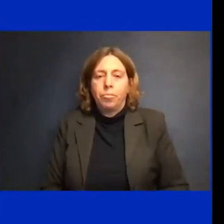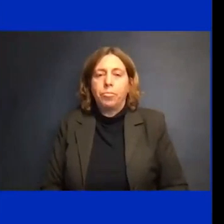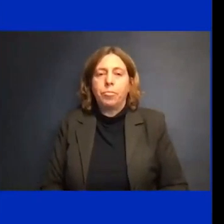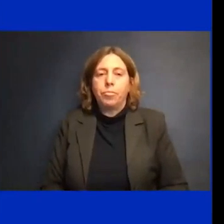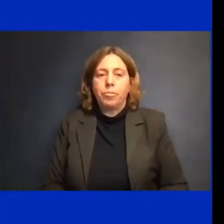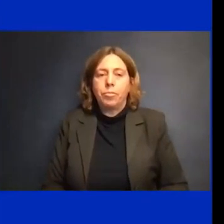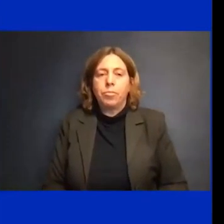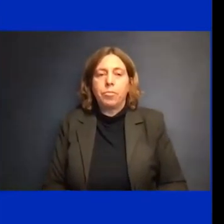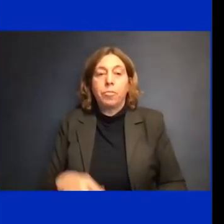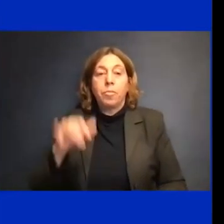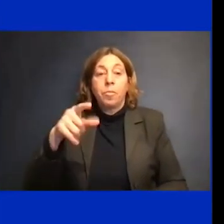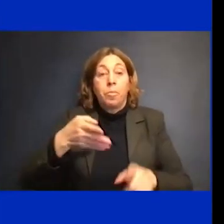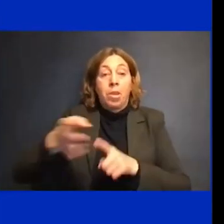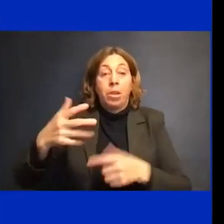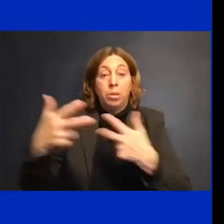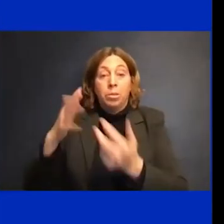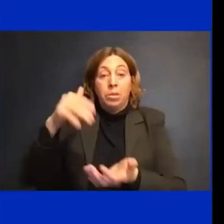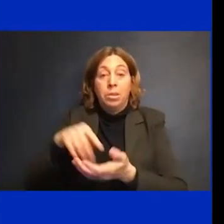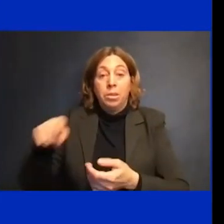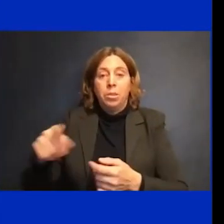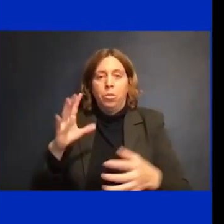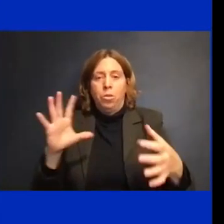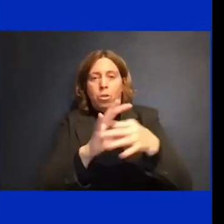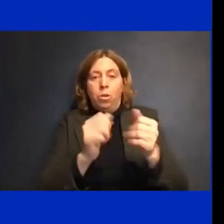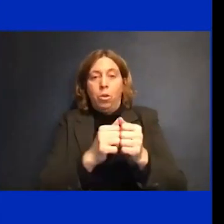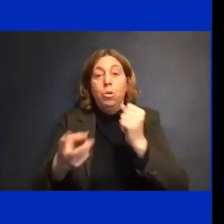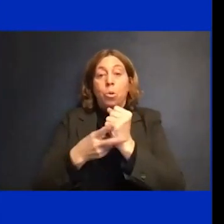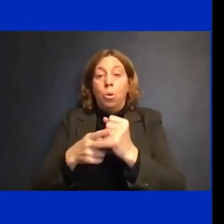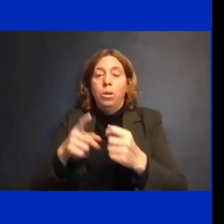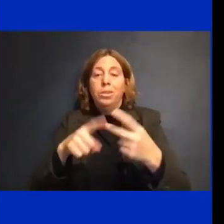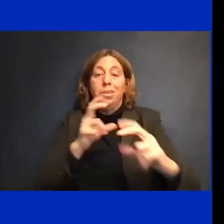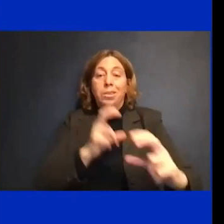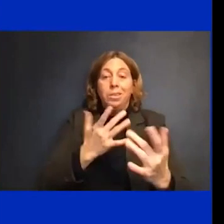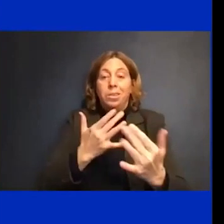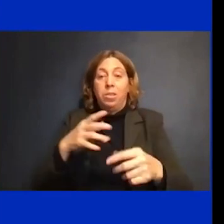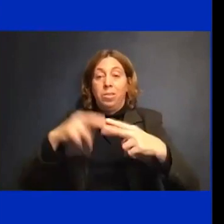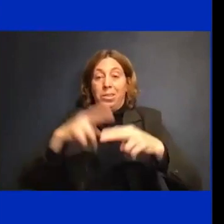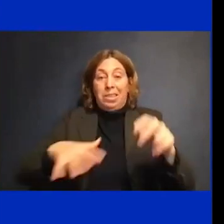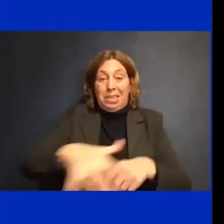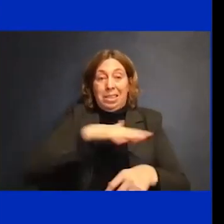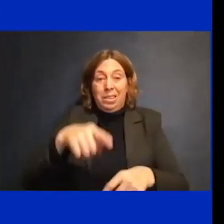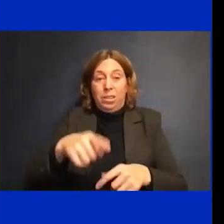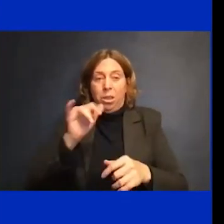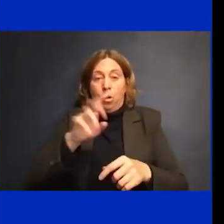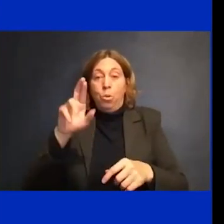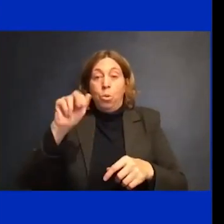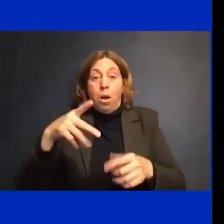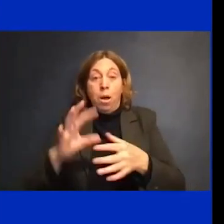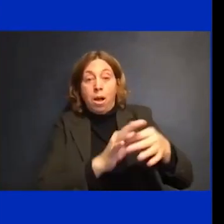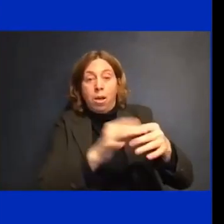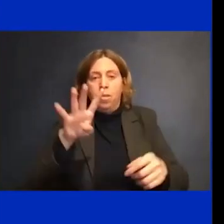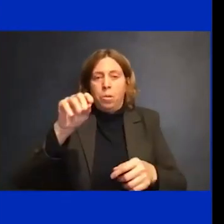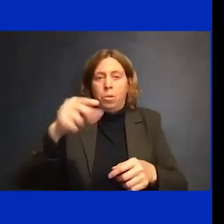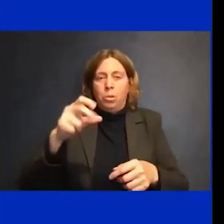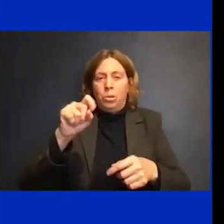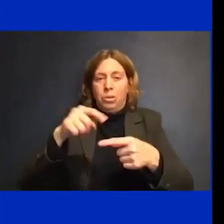retail space. The main terminal will ultimately be connected to the storage and staging facility and ramps across 40th Street to create an